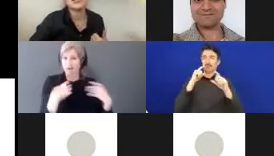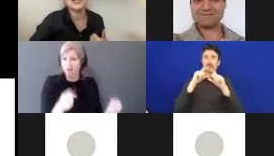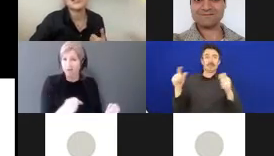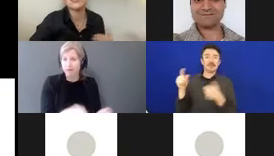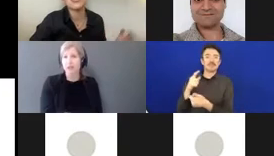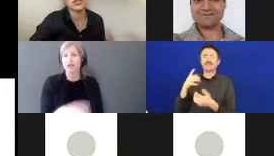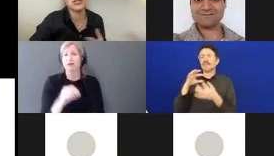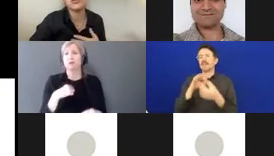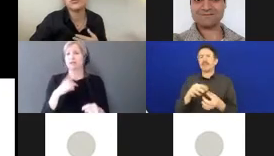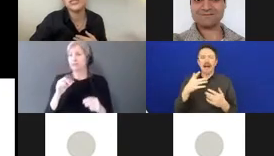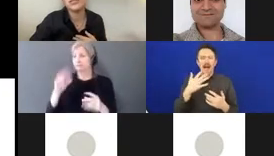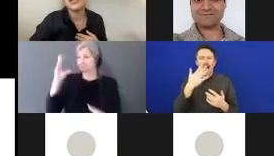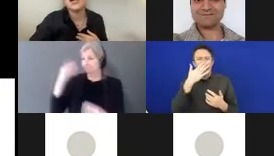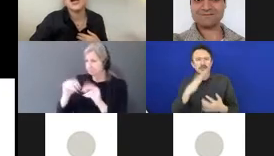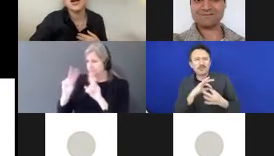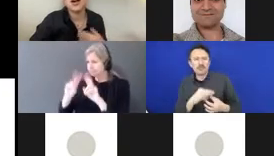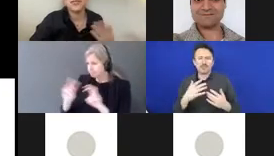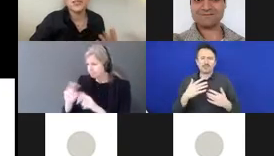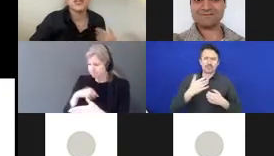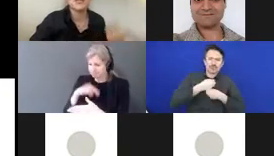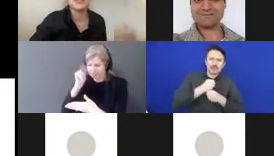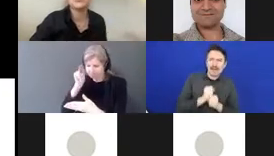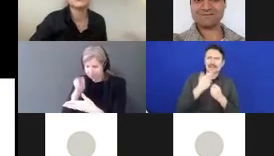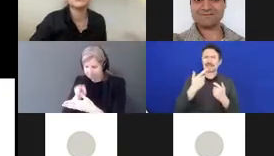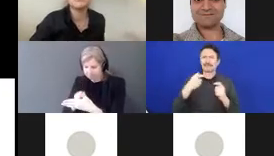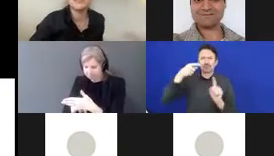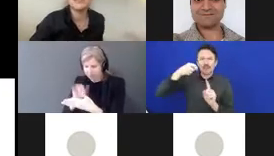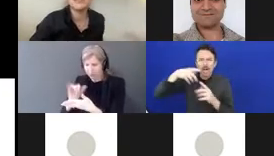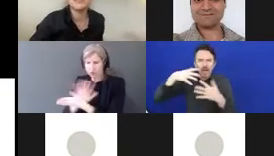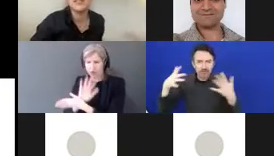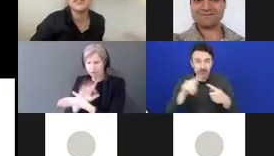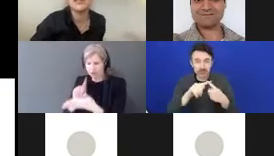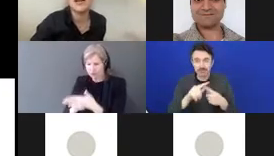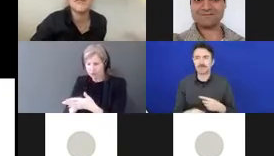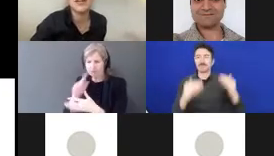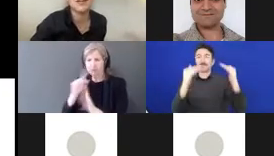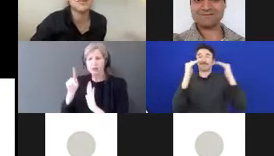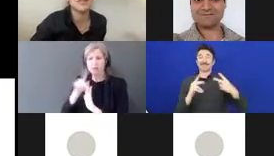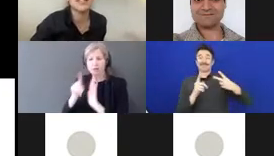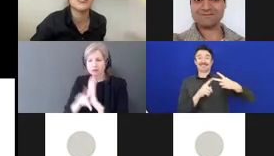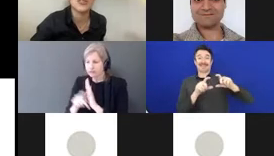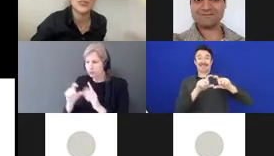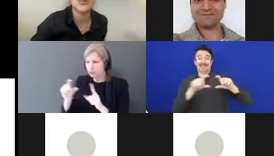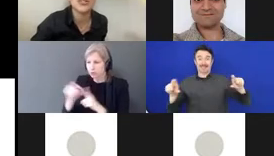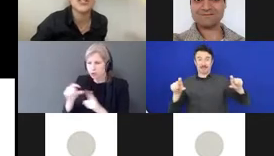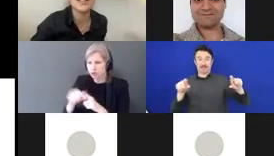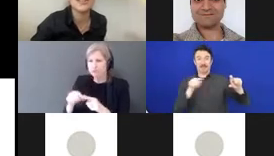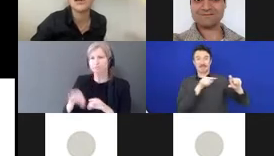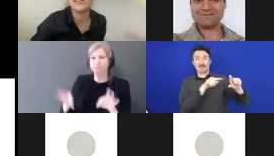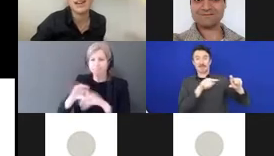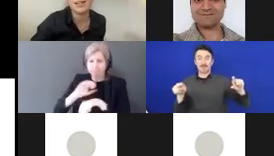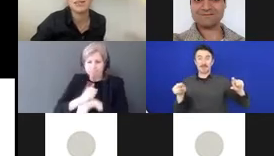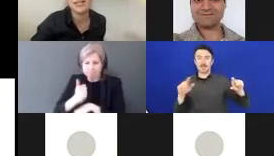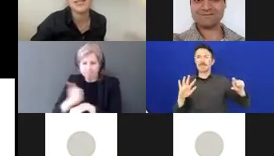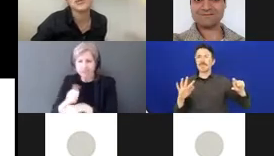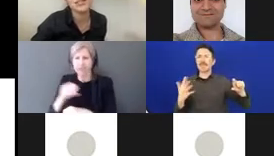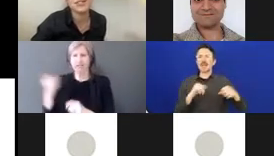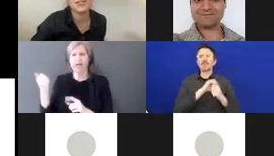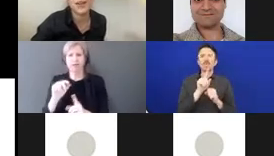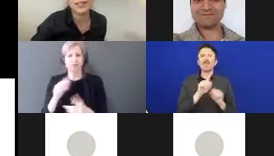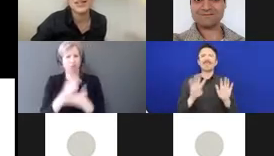content analysis, doing a close read of these documents, looking to policy levers, key implementation considerations, and other aspects